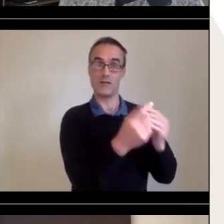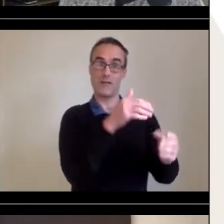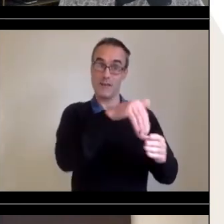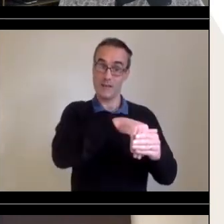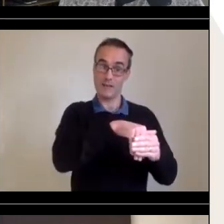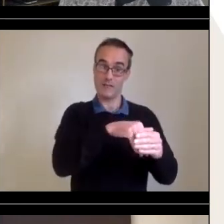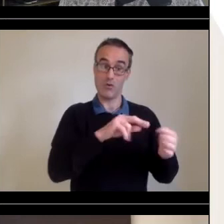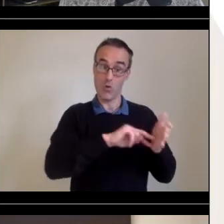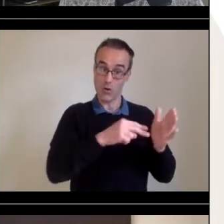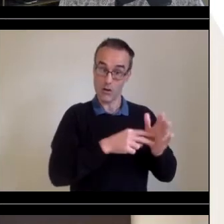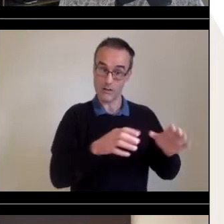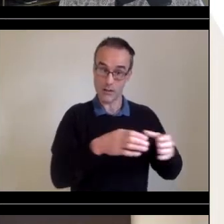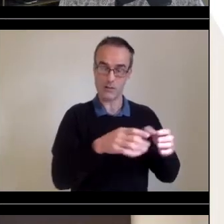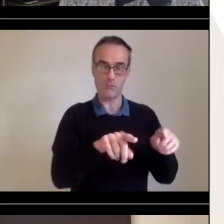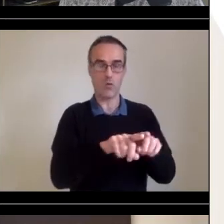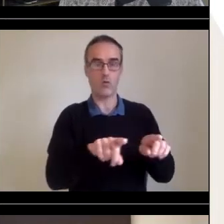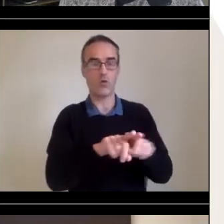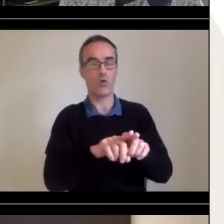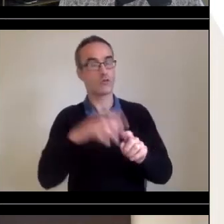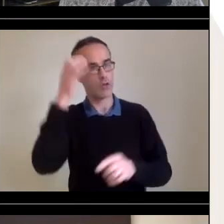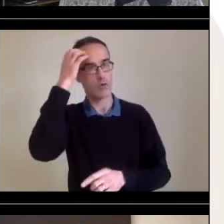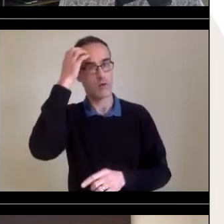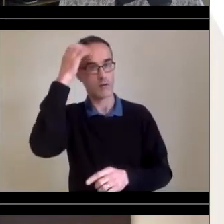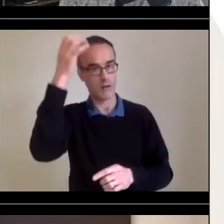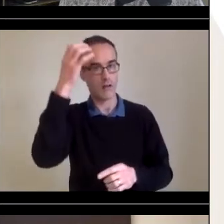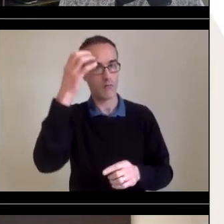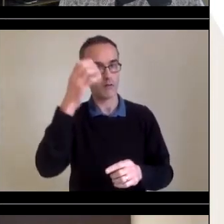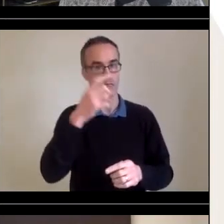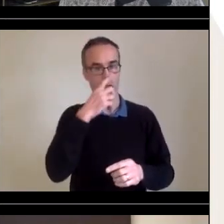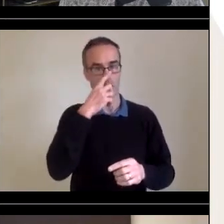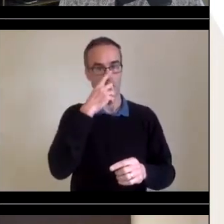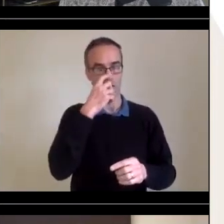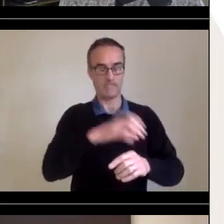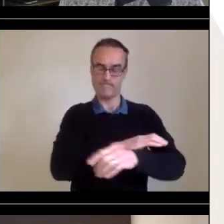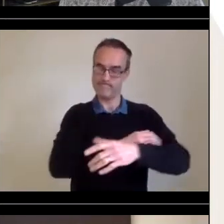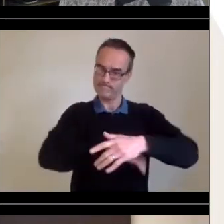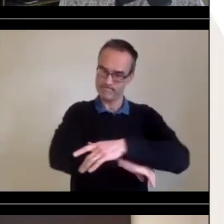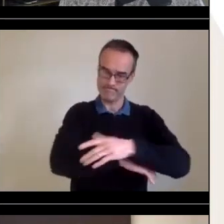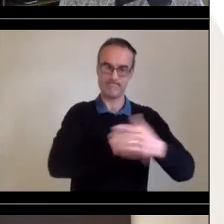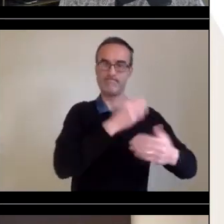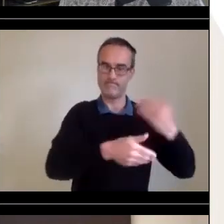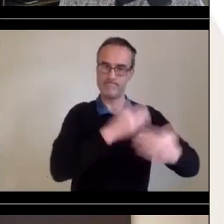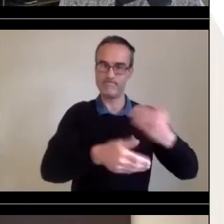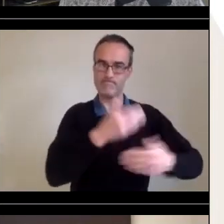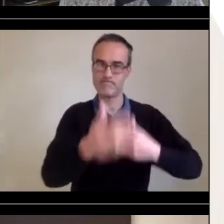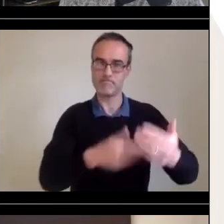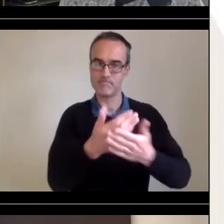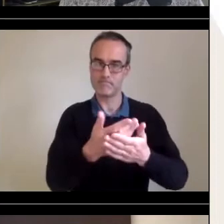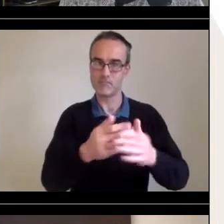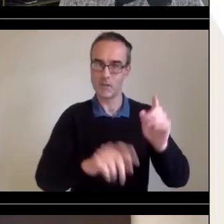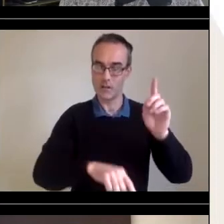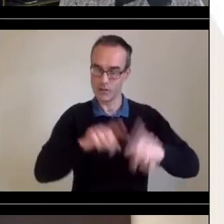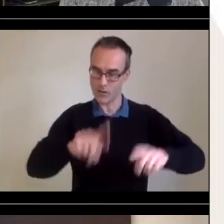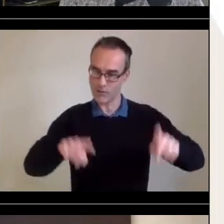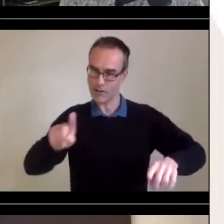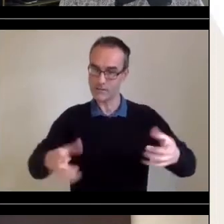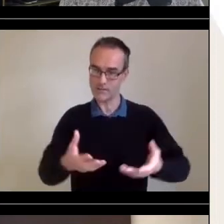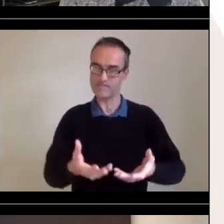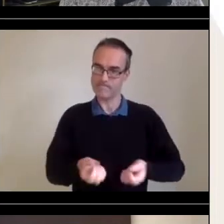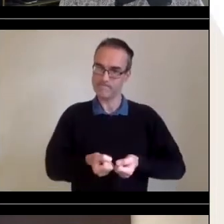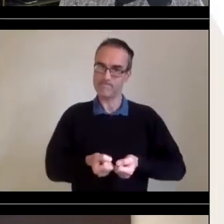to be willing to then move ahead and take action, and sometimes have